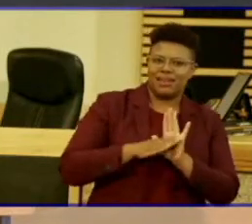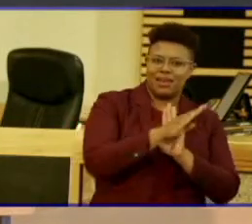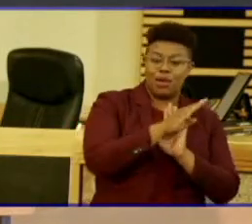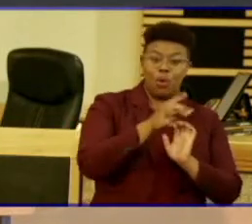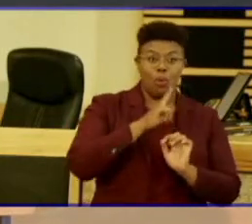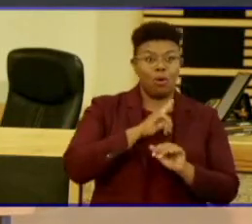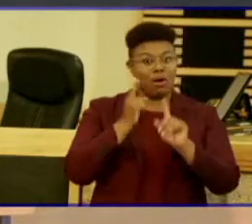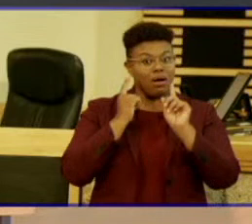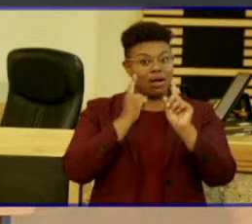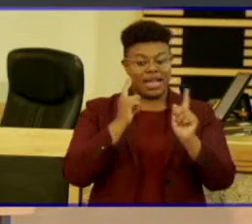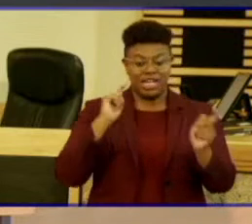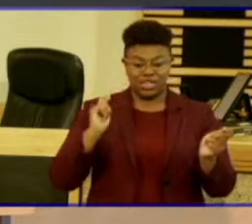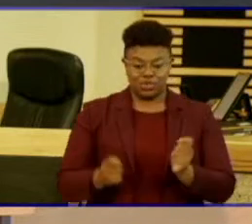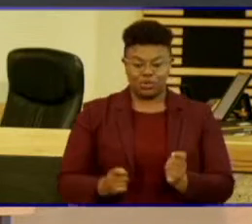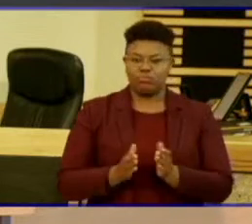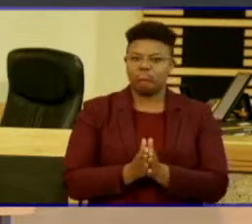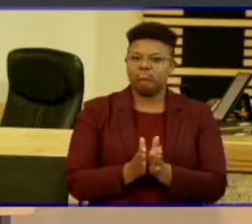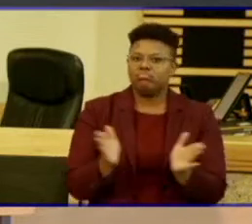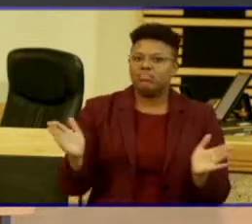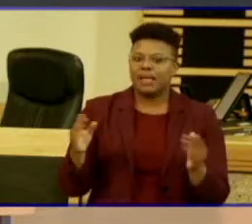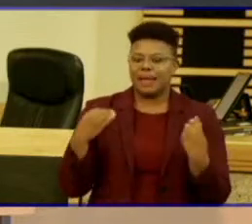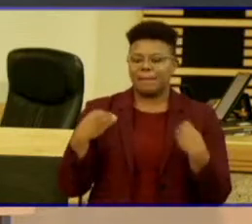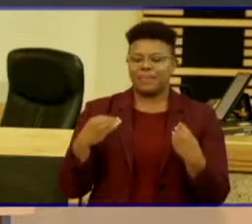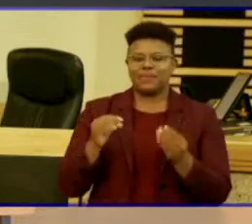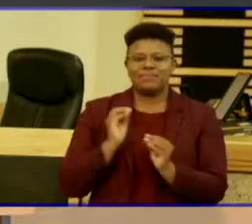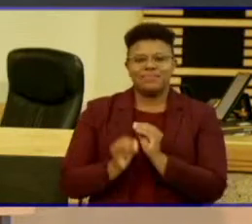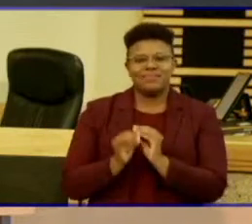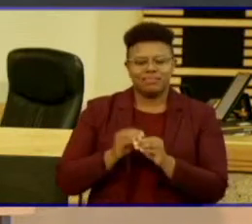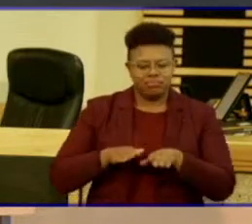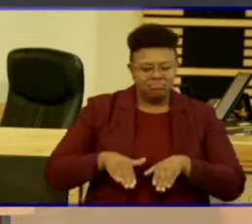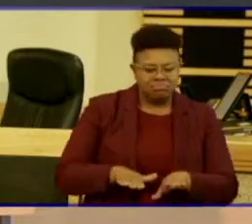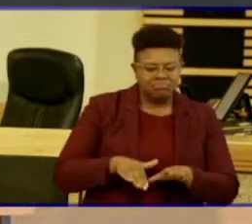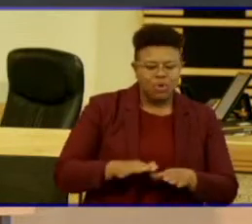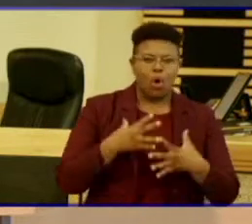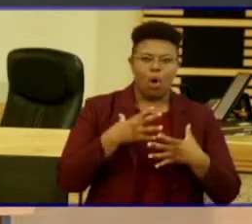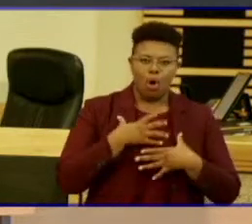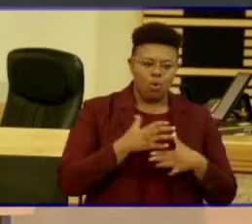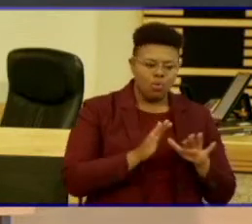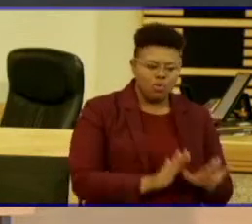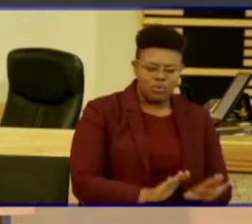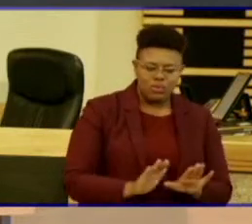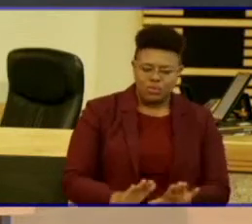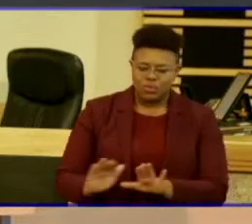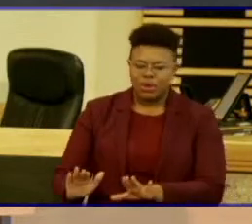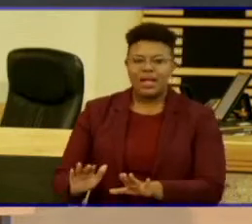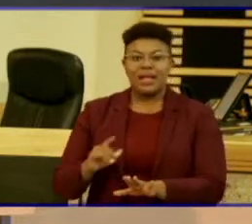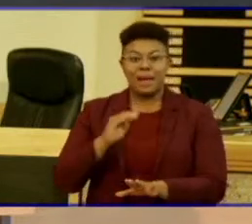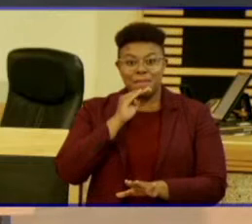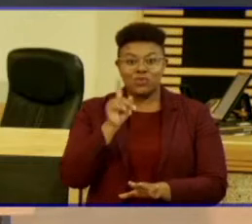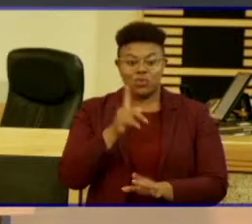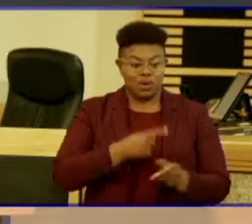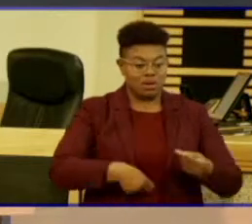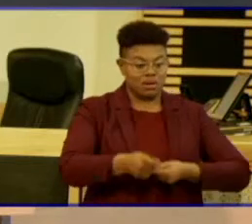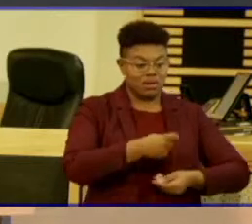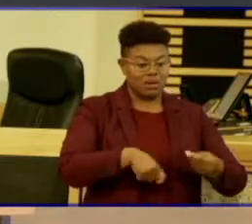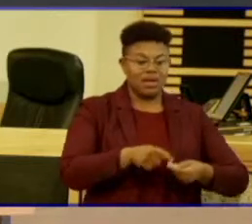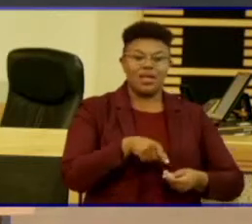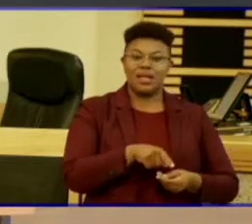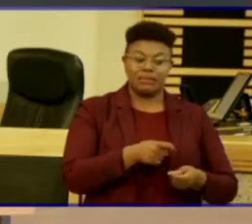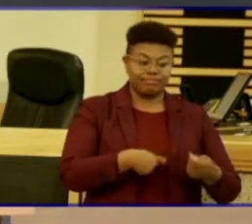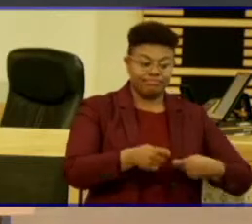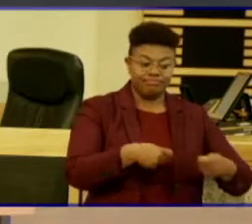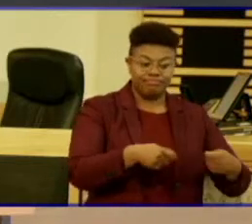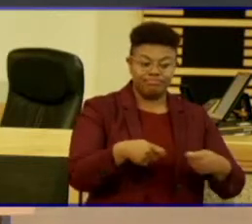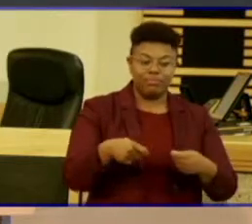transformation, broadening the manufacturing base through localization and attaining growth levels that surpass the